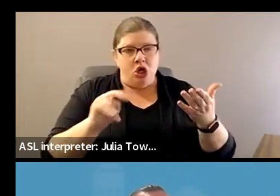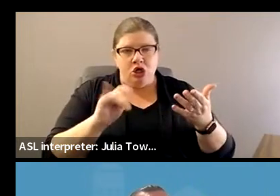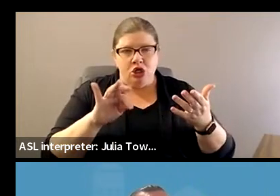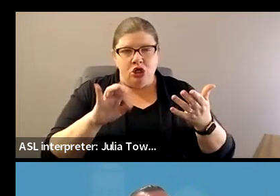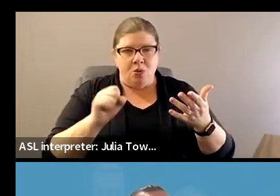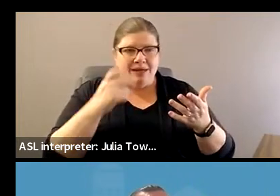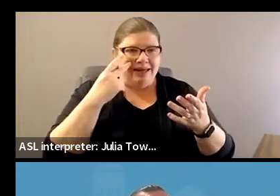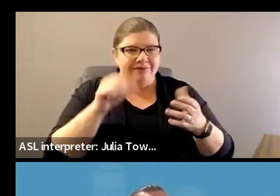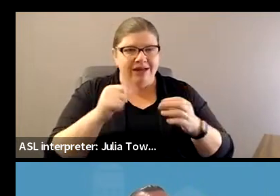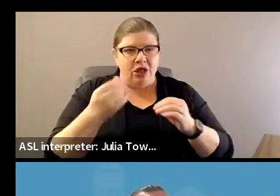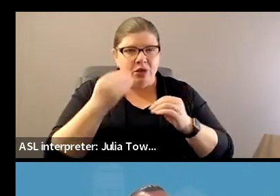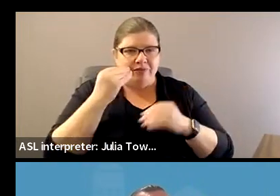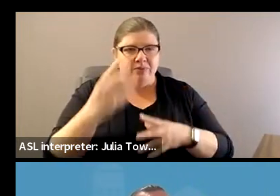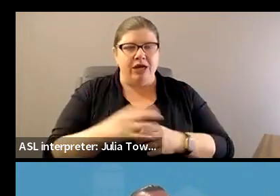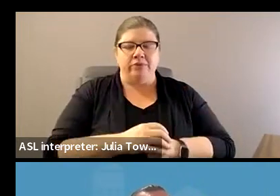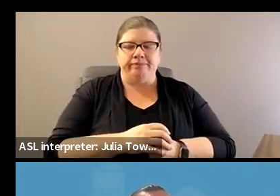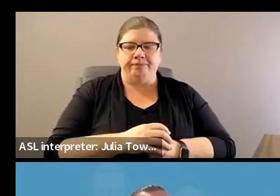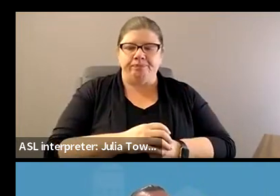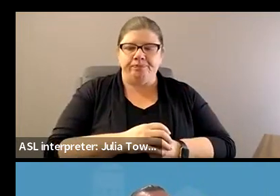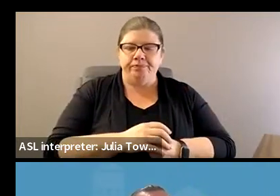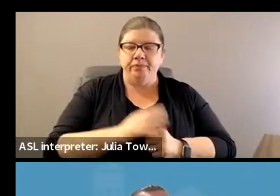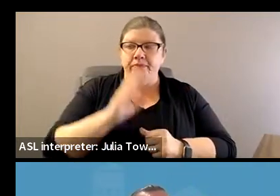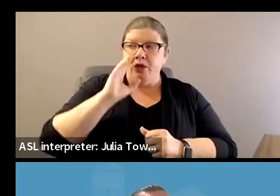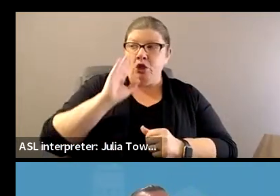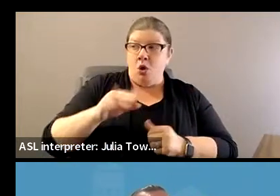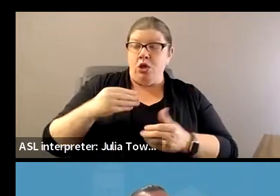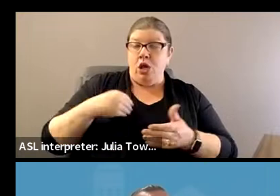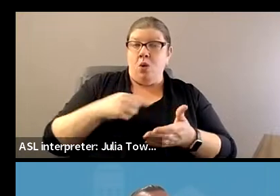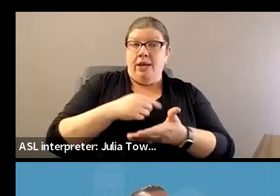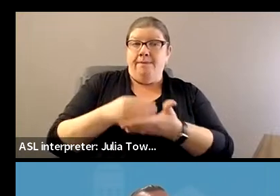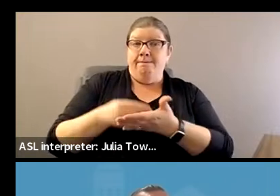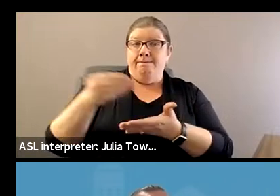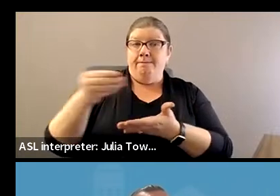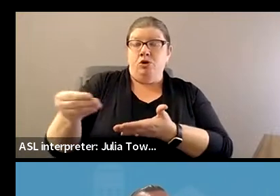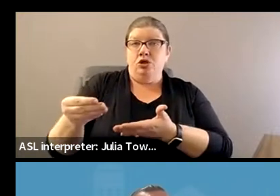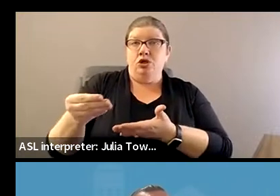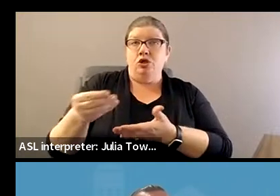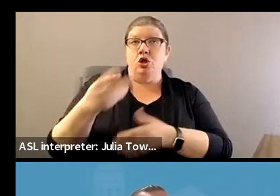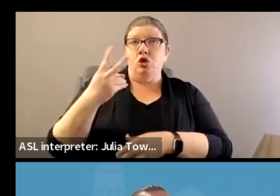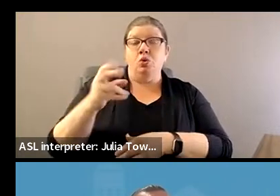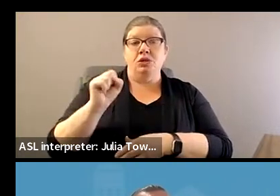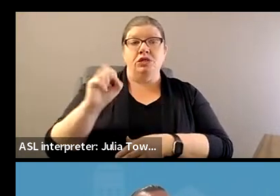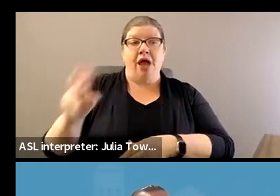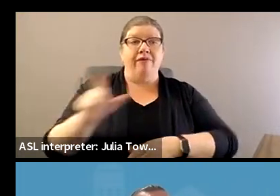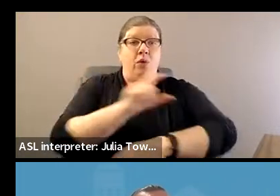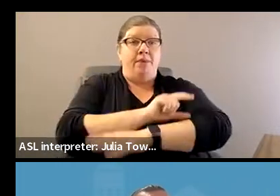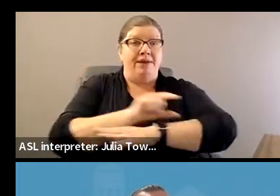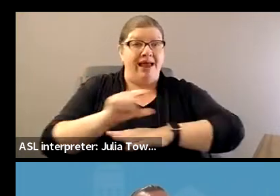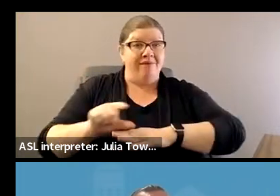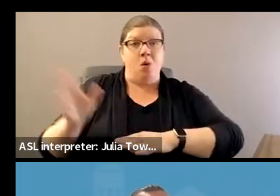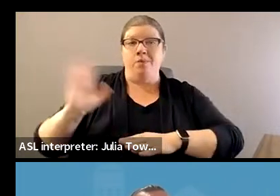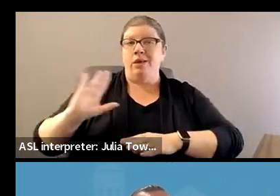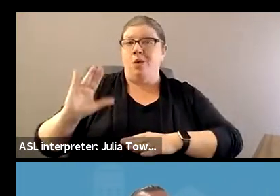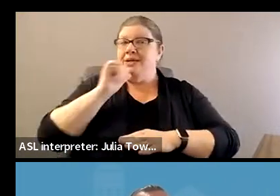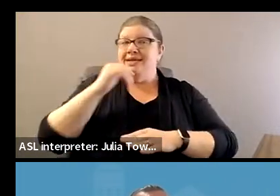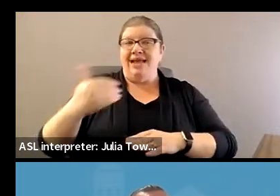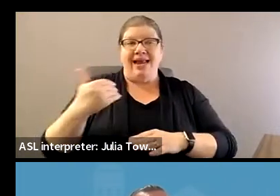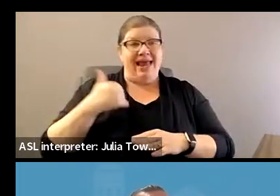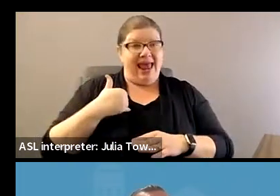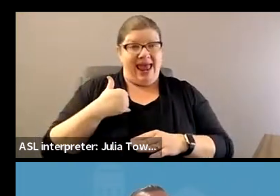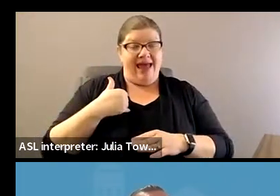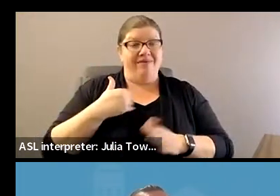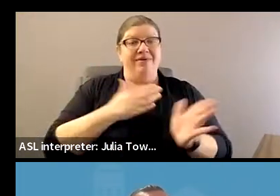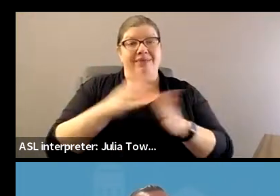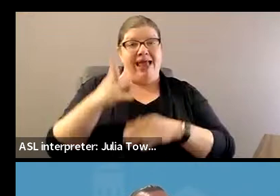more. I know that we've purchased a couple software platforms that we didn't originally have in the